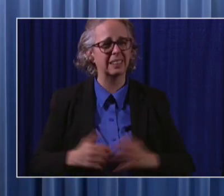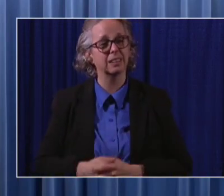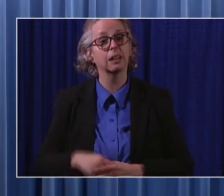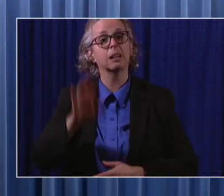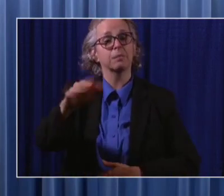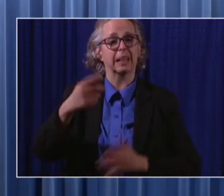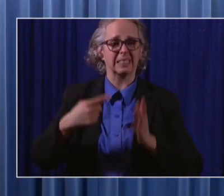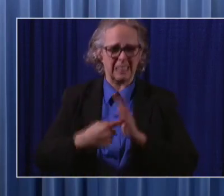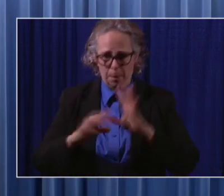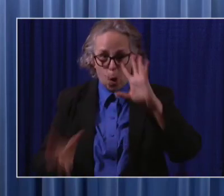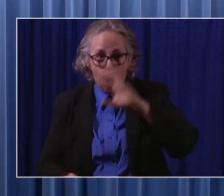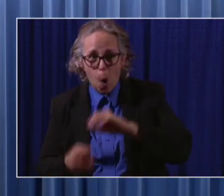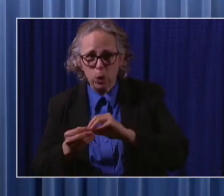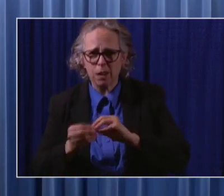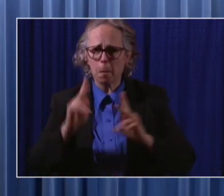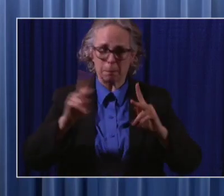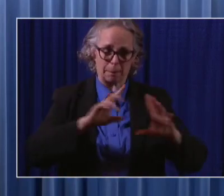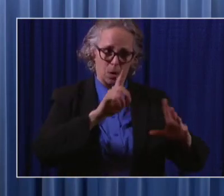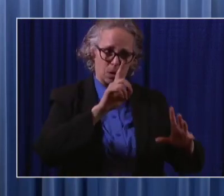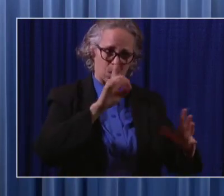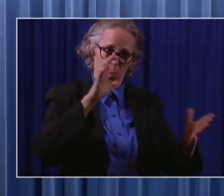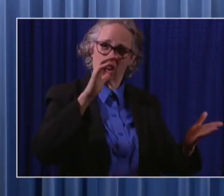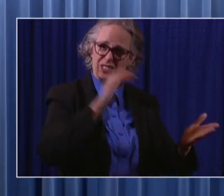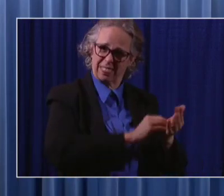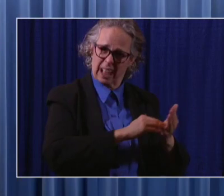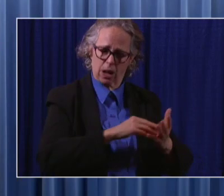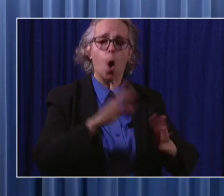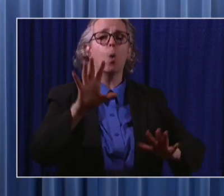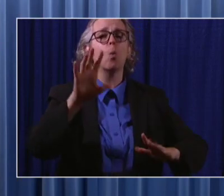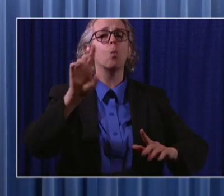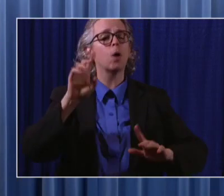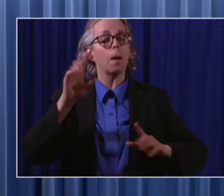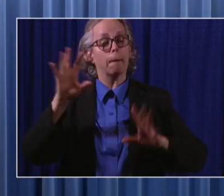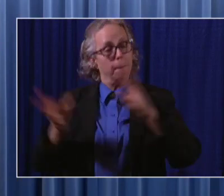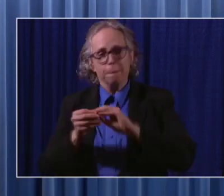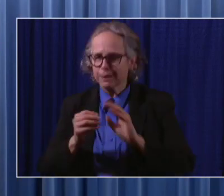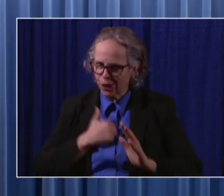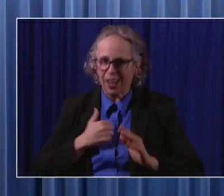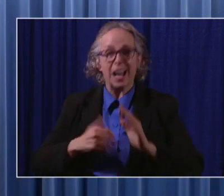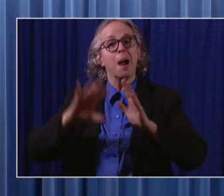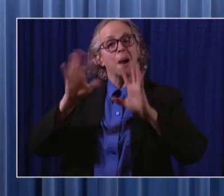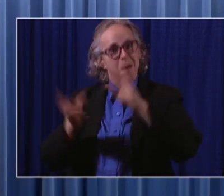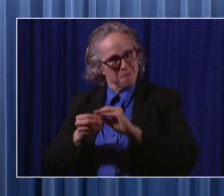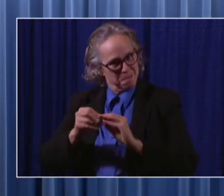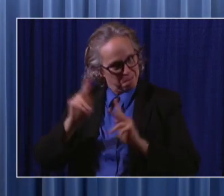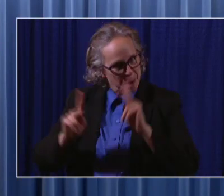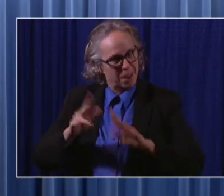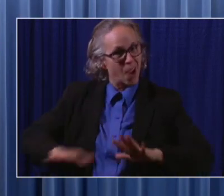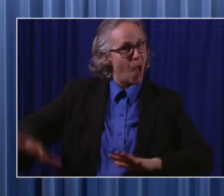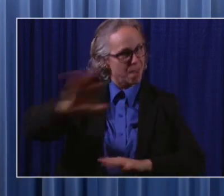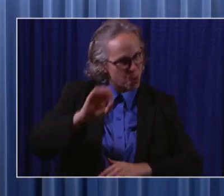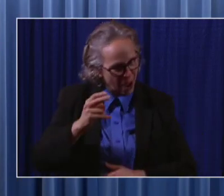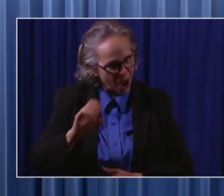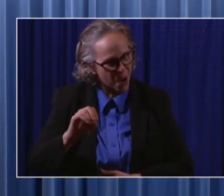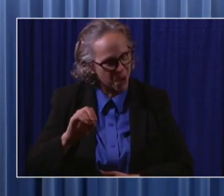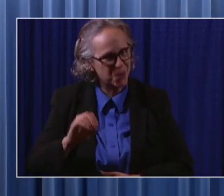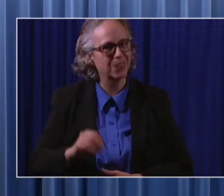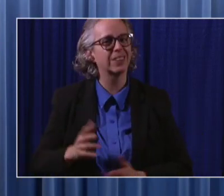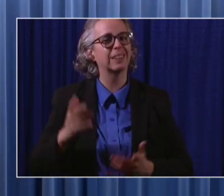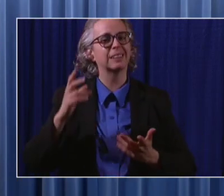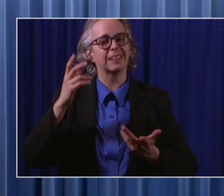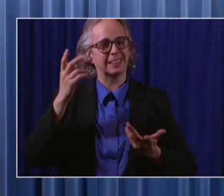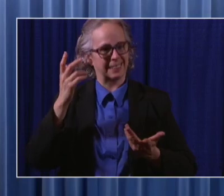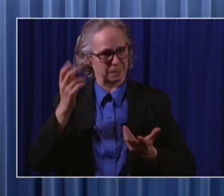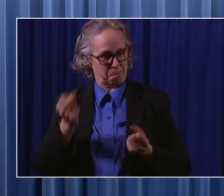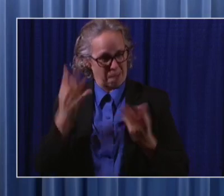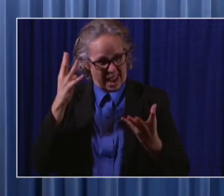while 44% live in red counties, and another 44% live in orange counties.